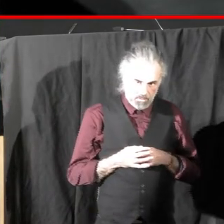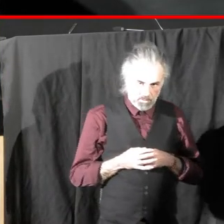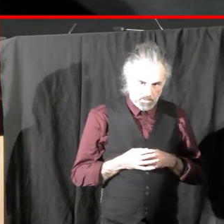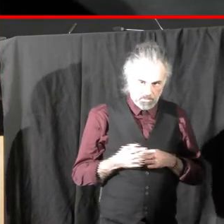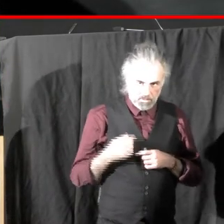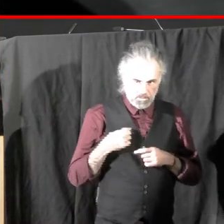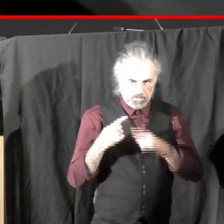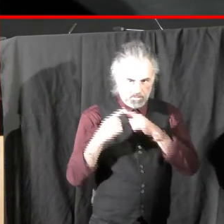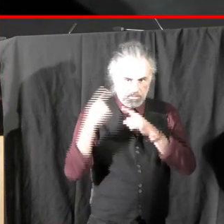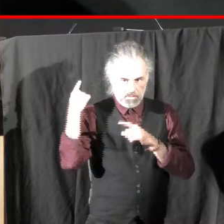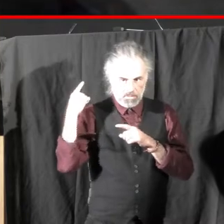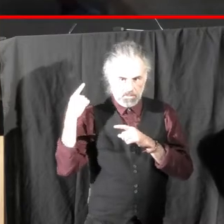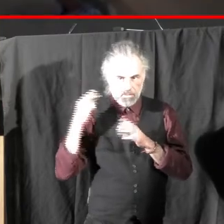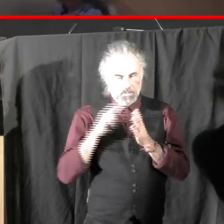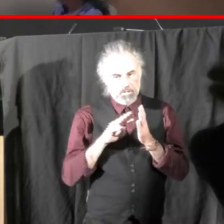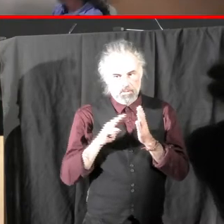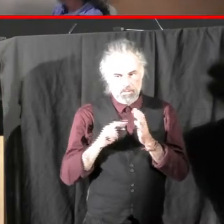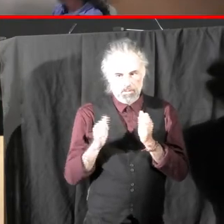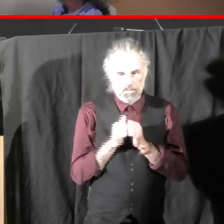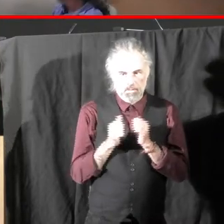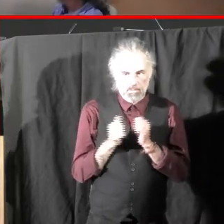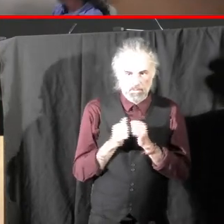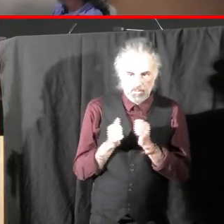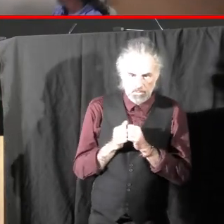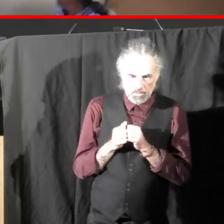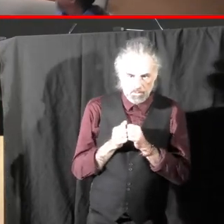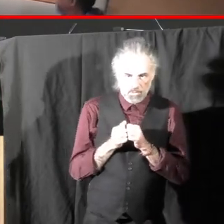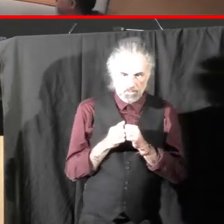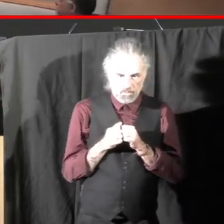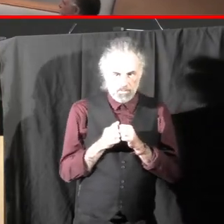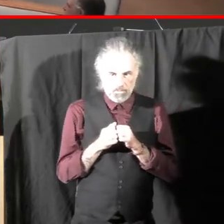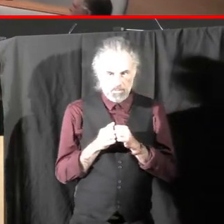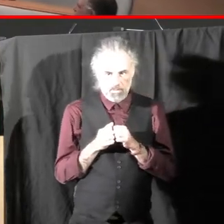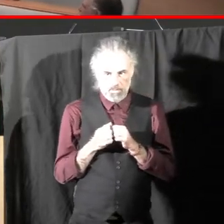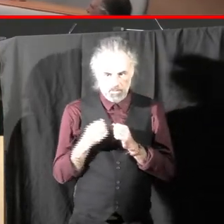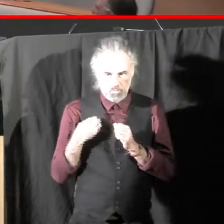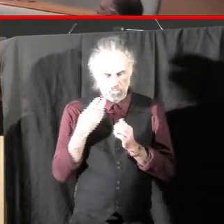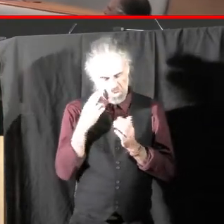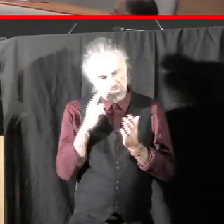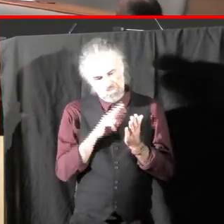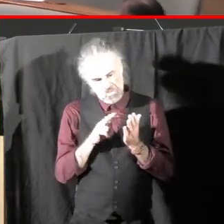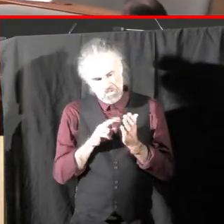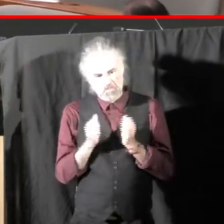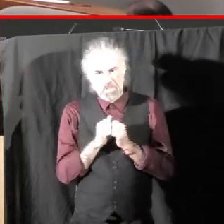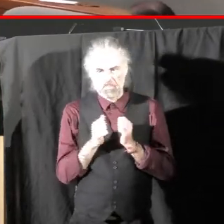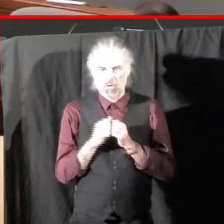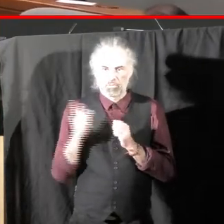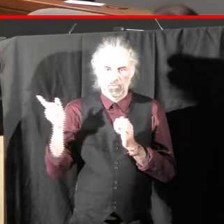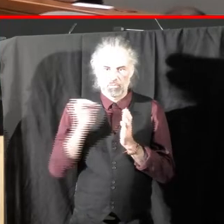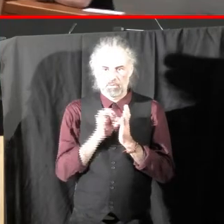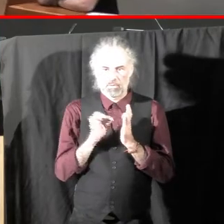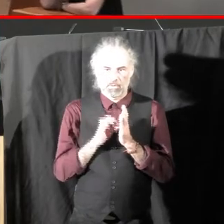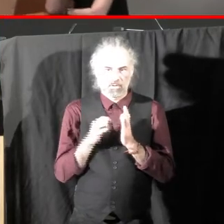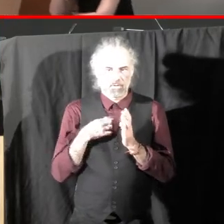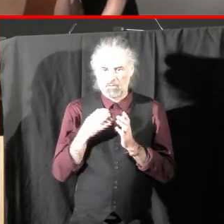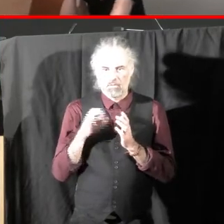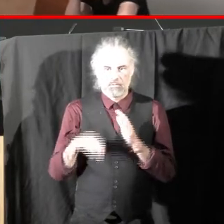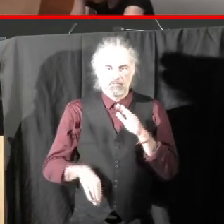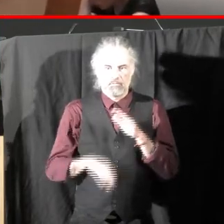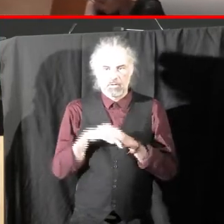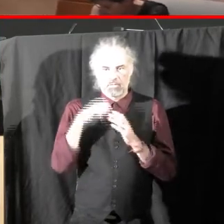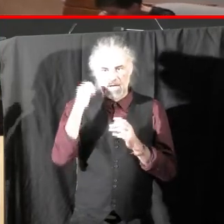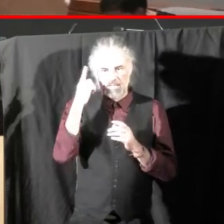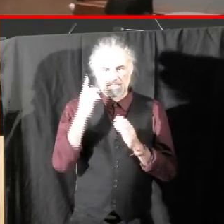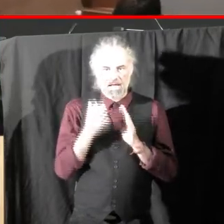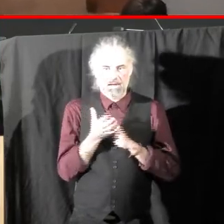go back and read the newspaper article again, and I went and read the paper that you wrote, and I didn't quite understand the